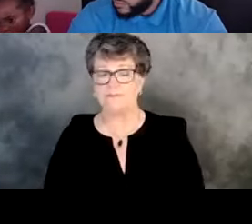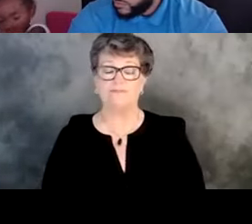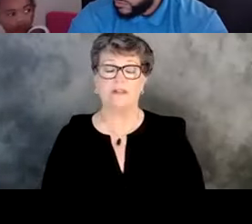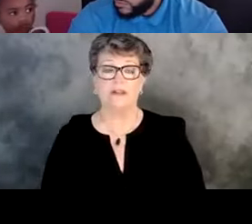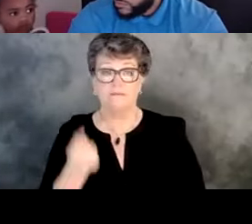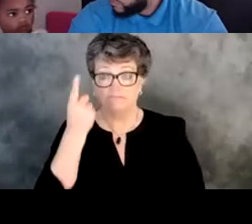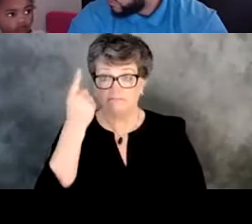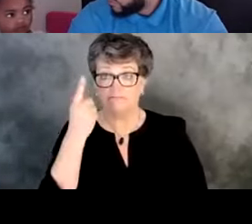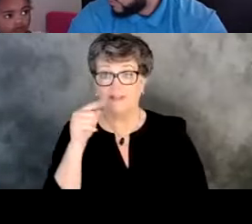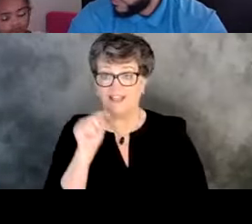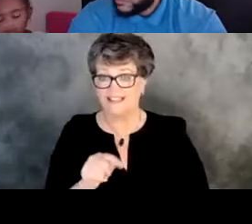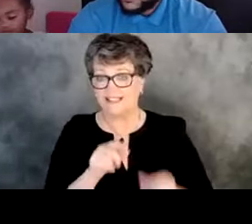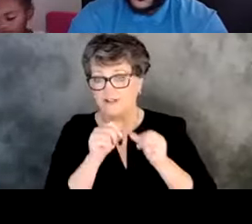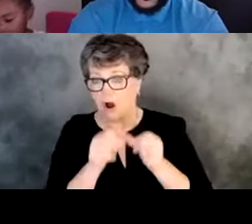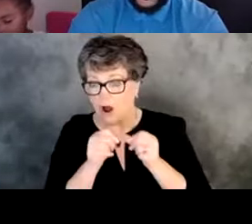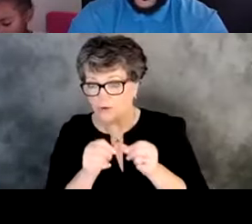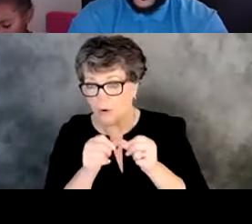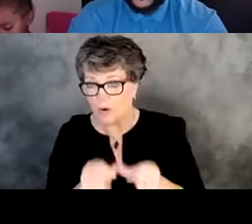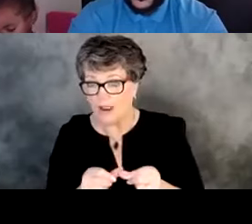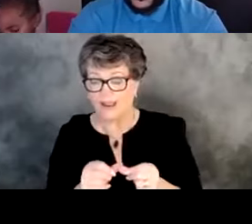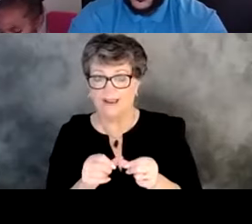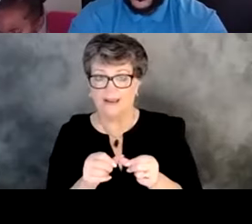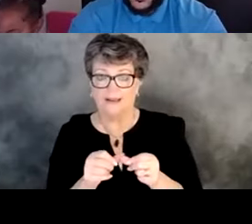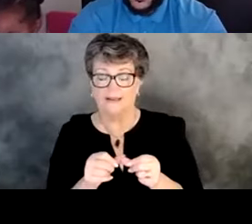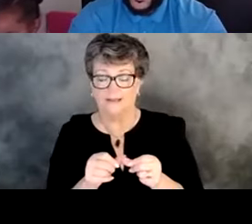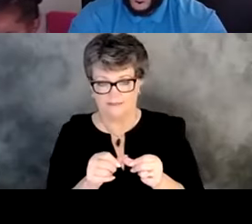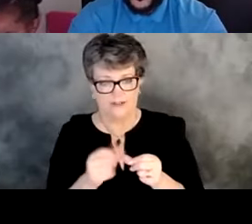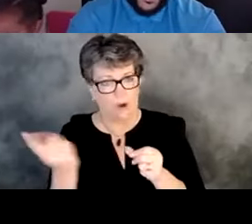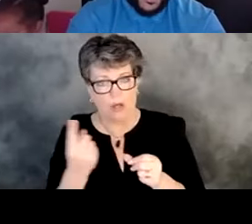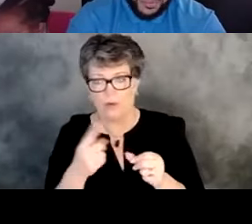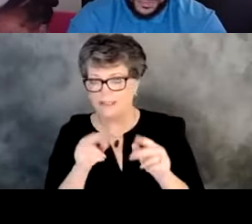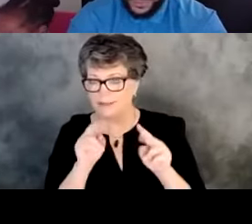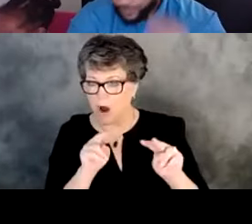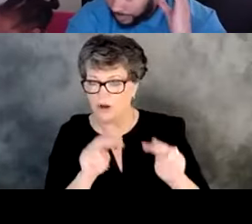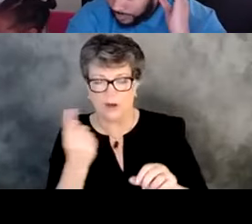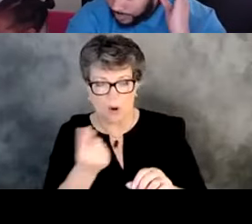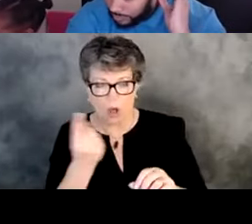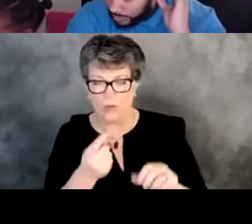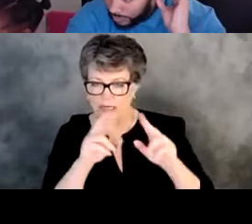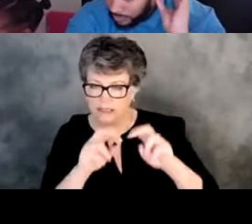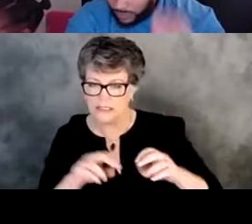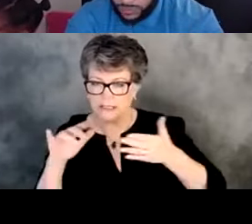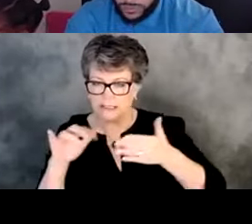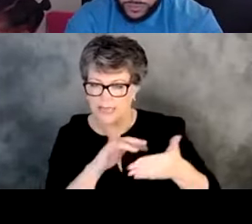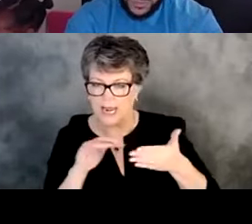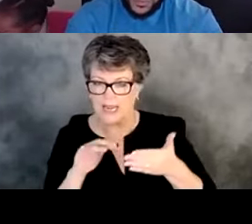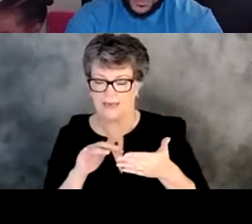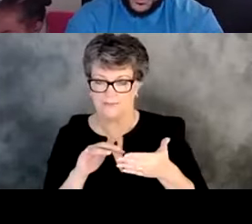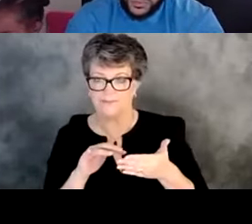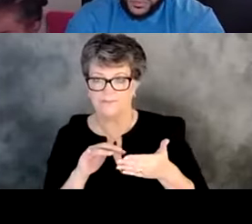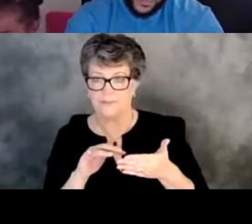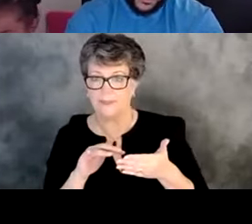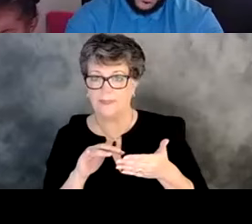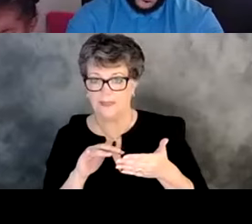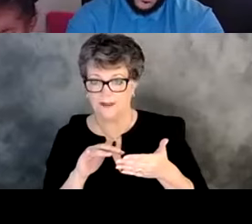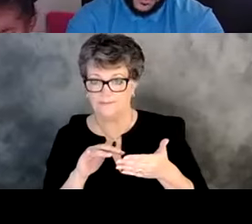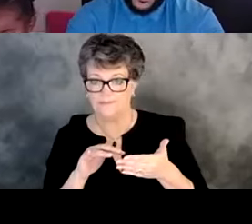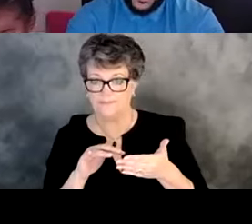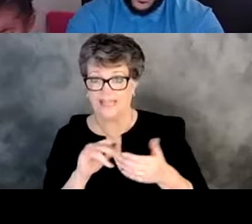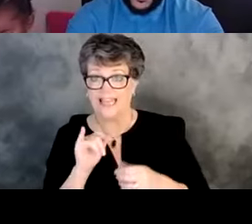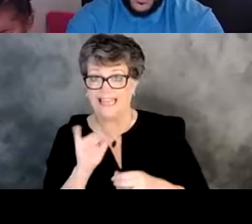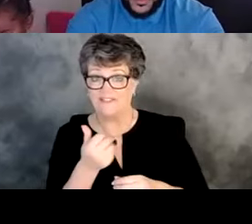recognize that this is an ongoing thing, that there is always monitoring, that all of these things are being studied, and that if